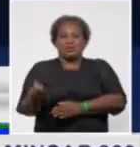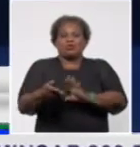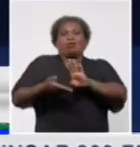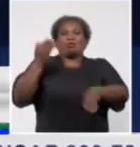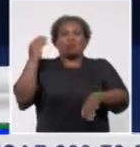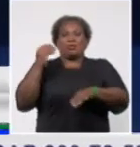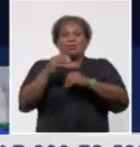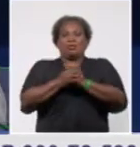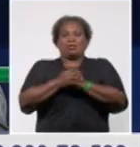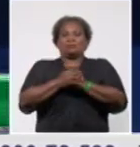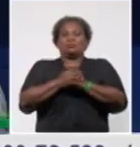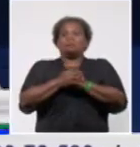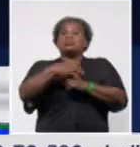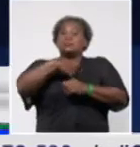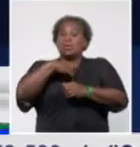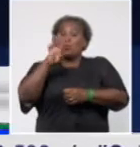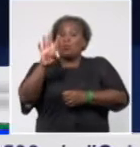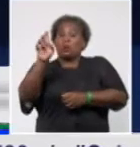as serious.